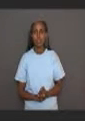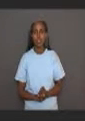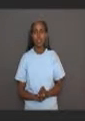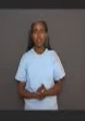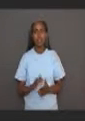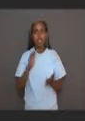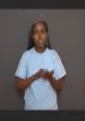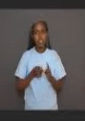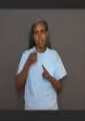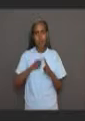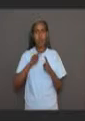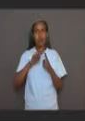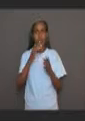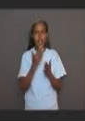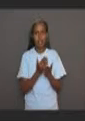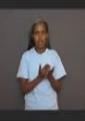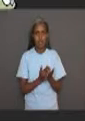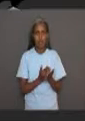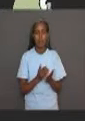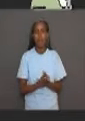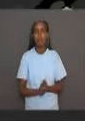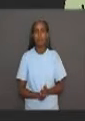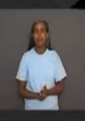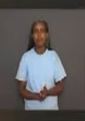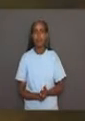Let's get back to our lesson.